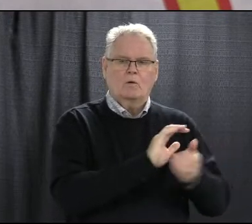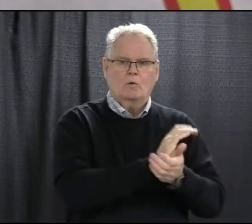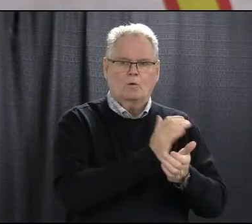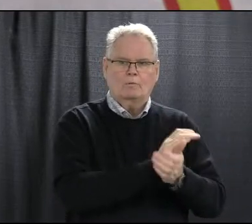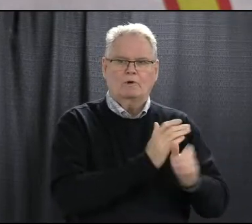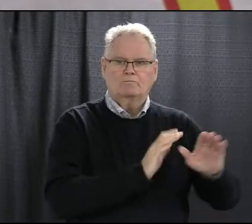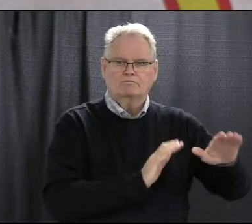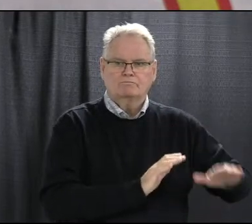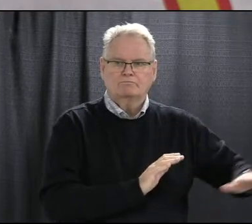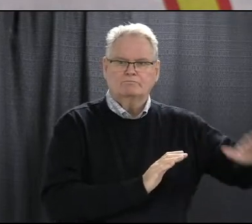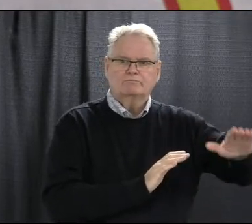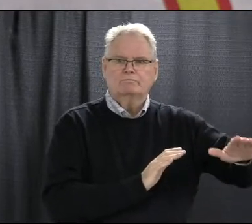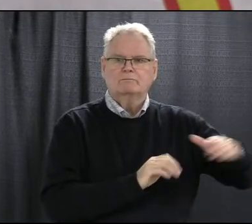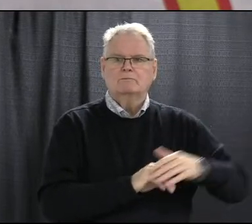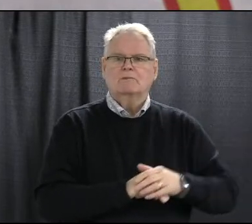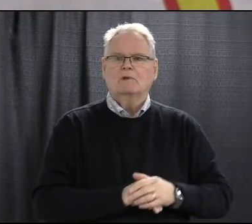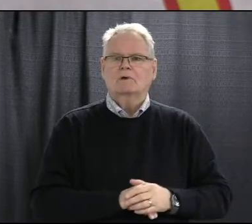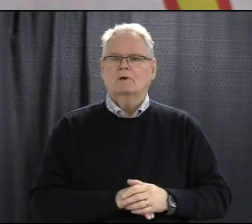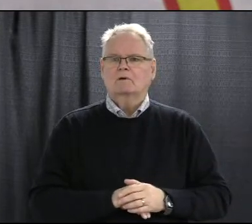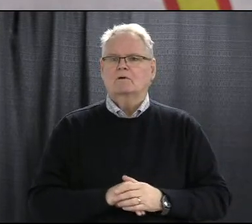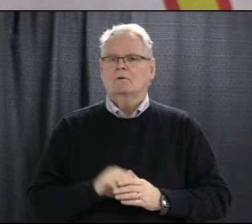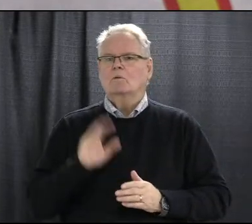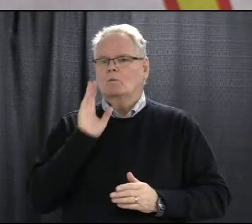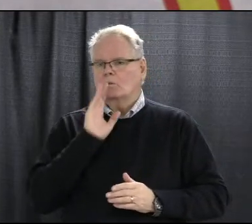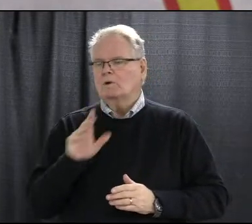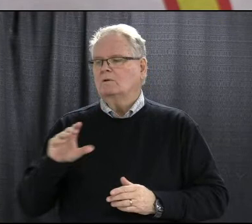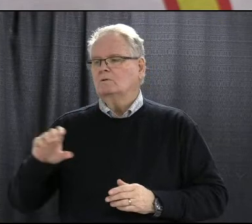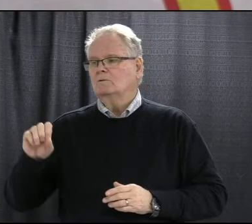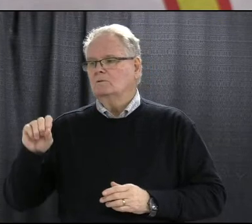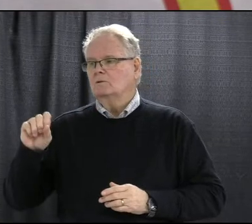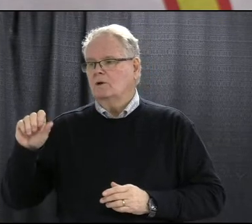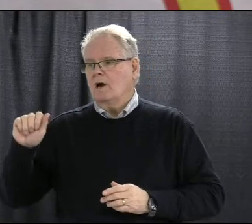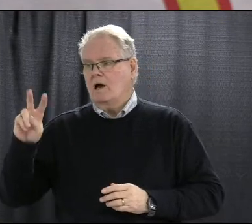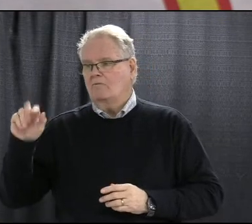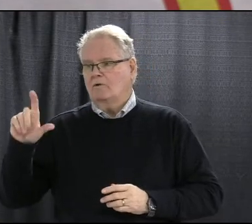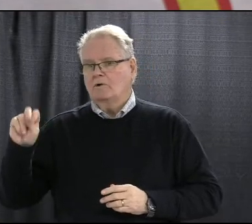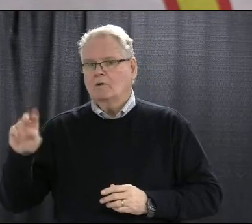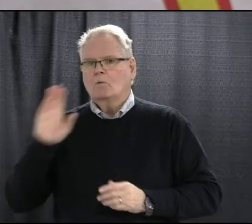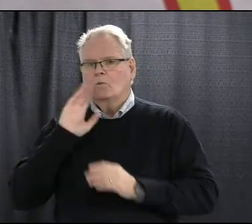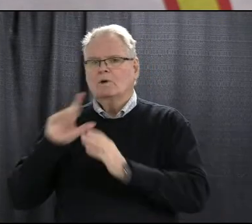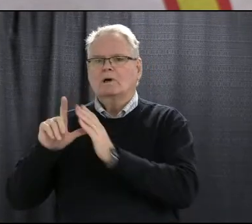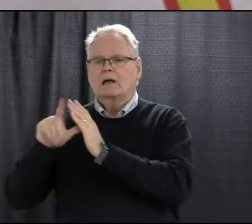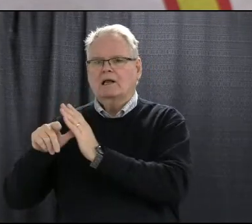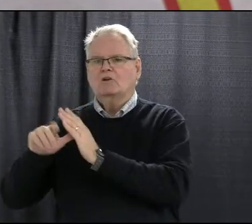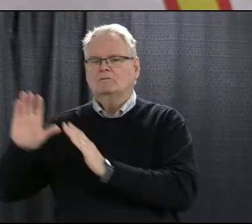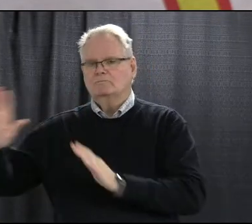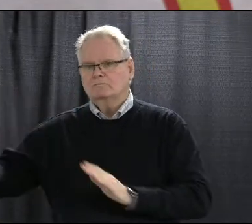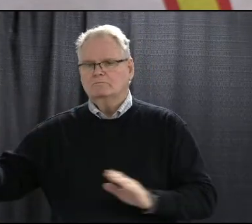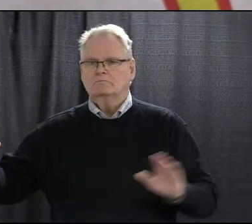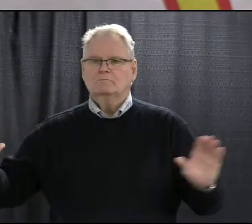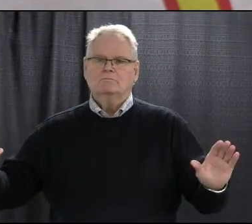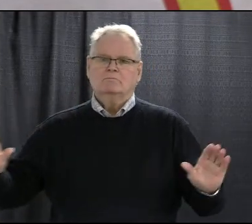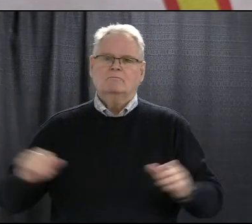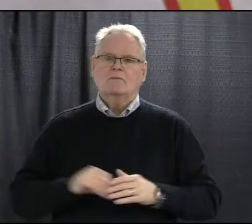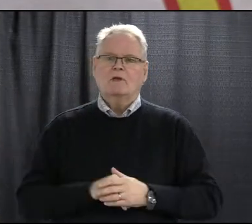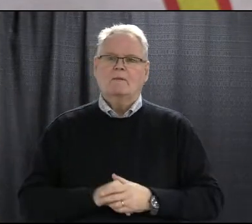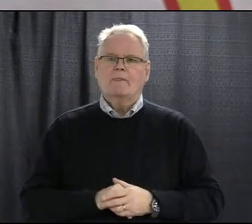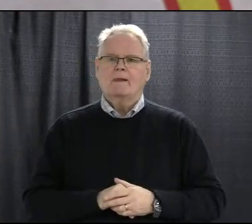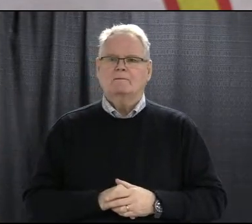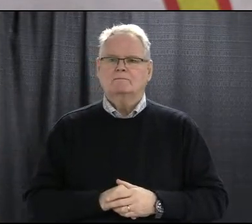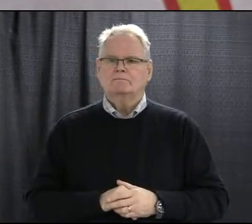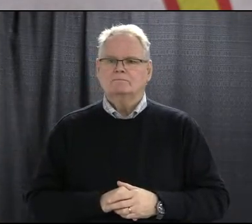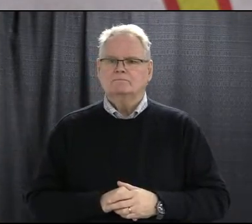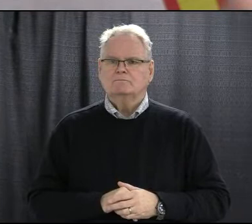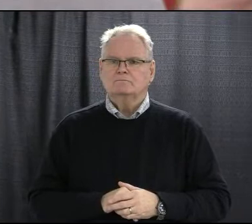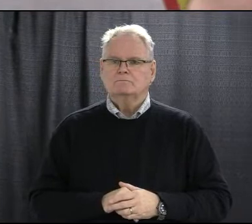of Excellence. But many of the decisions that we've made over the past number of months,